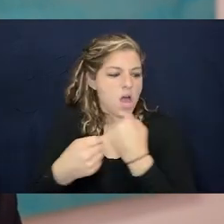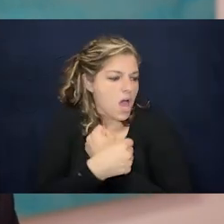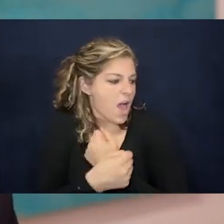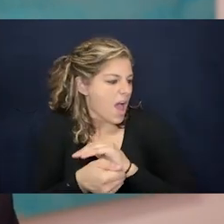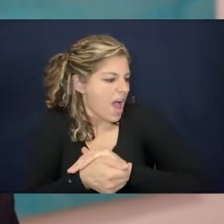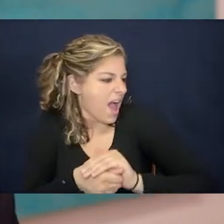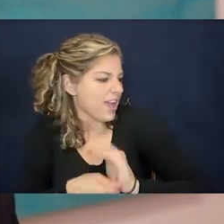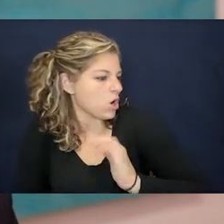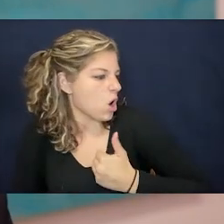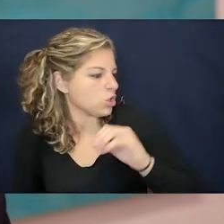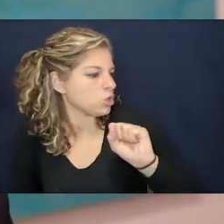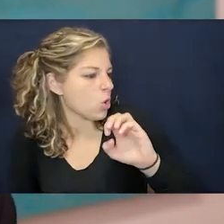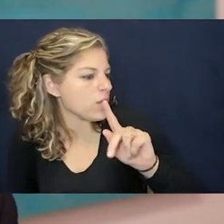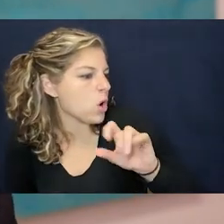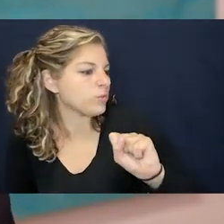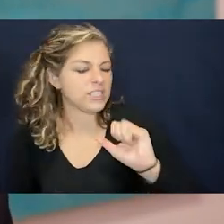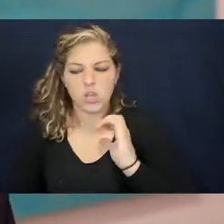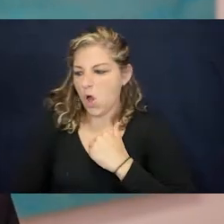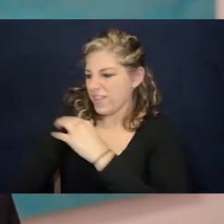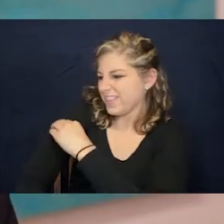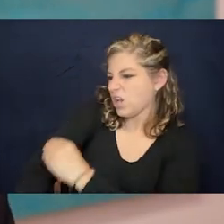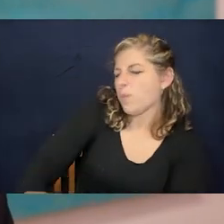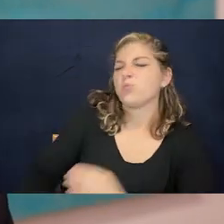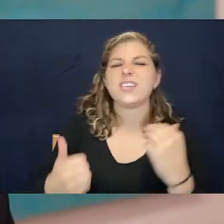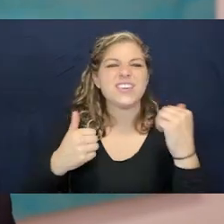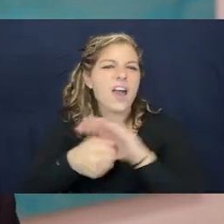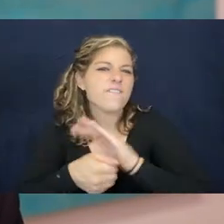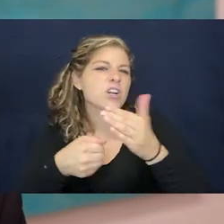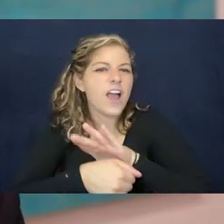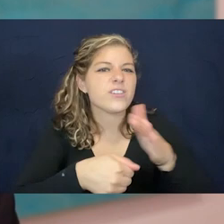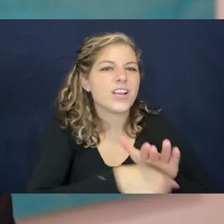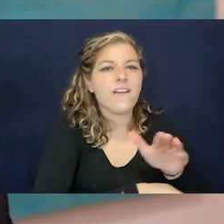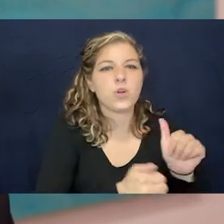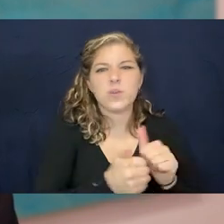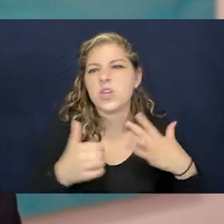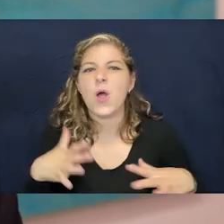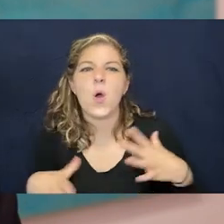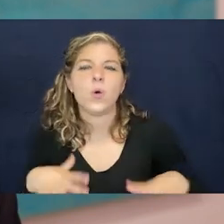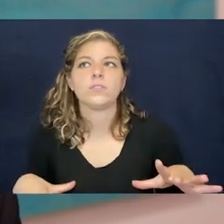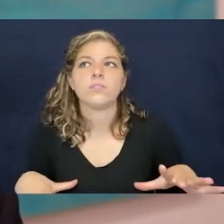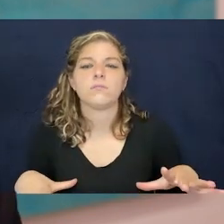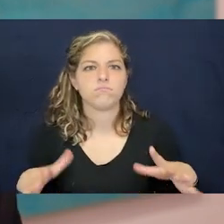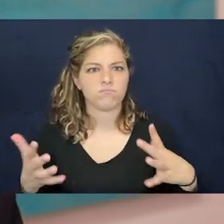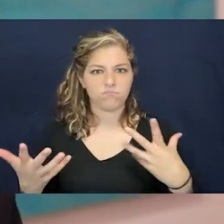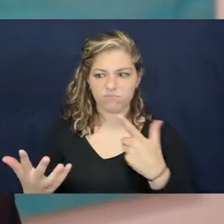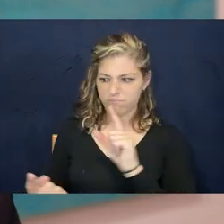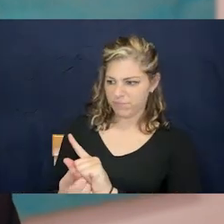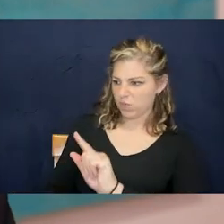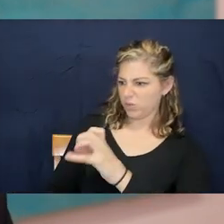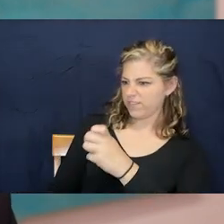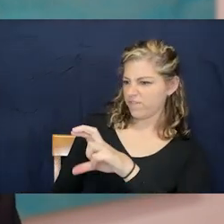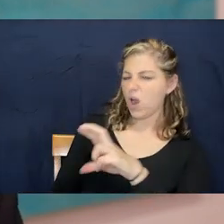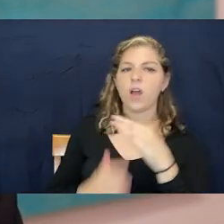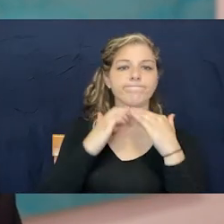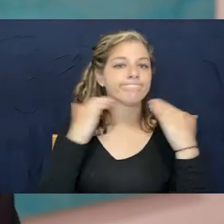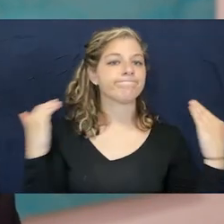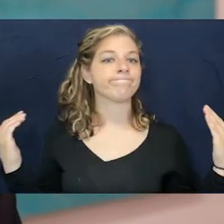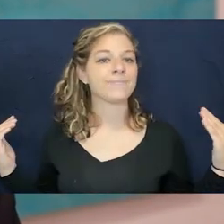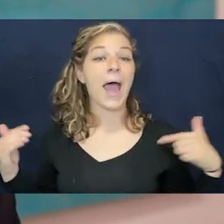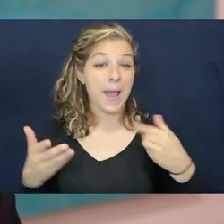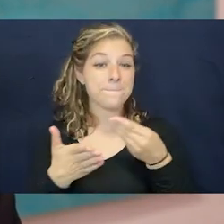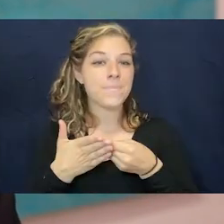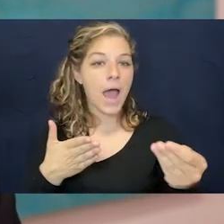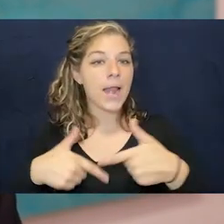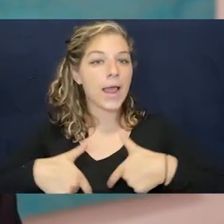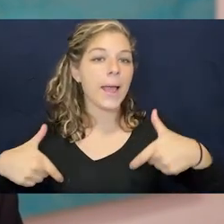and families and we cover up our scoliosis and our pectus excavatum and our long, thin arms and legs with our beach gear. But